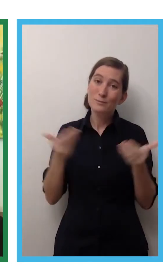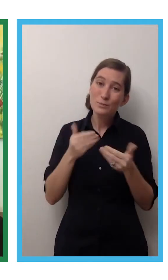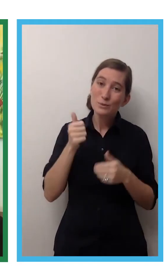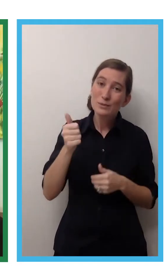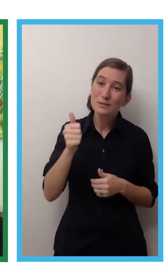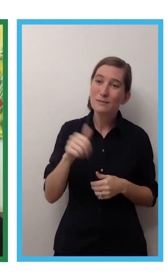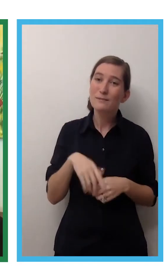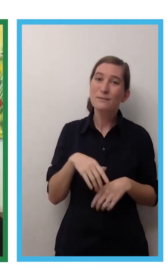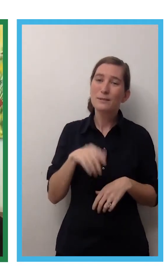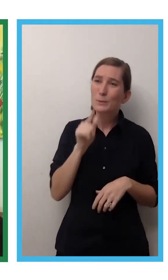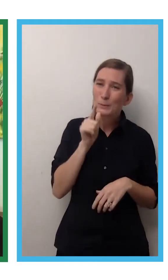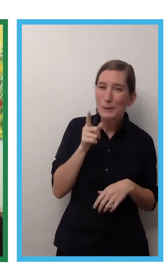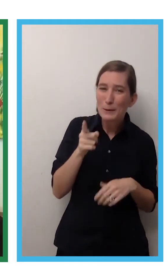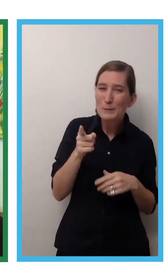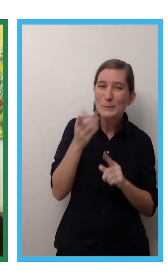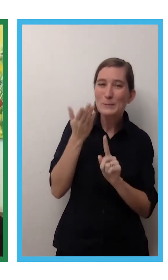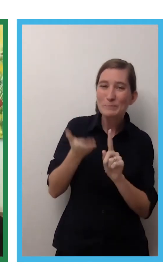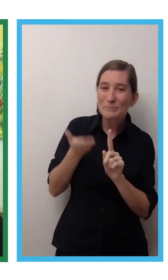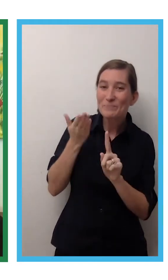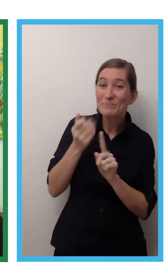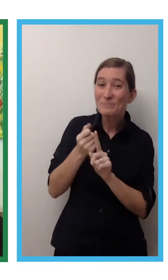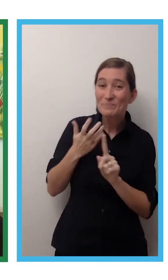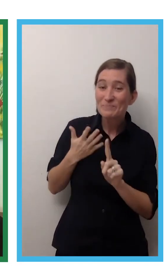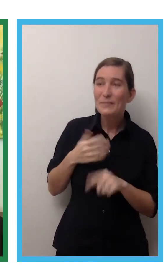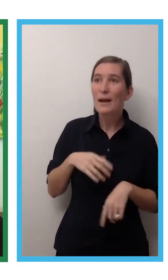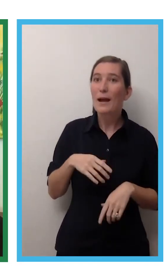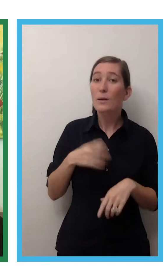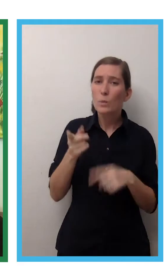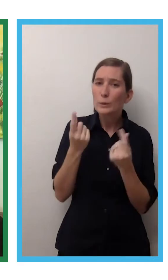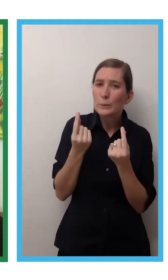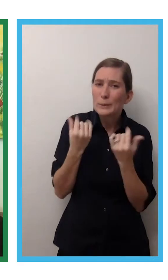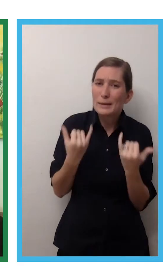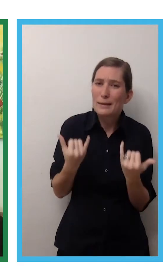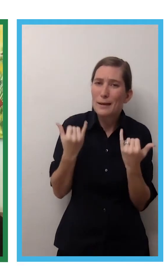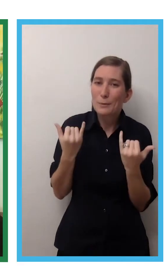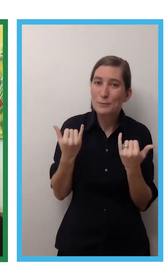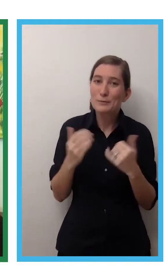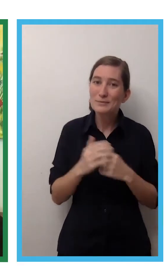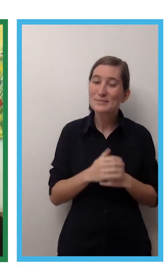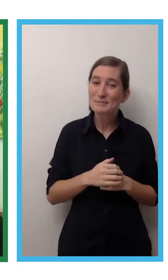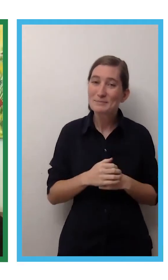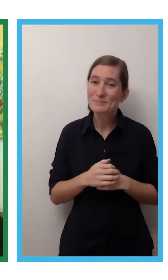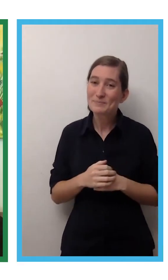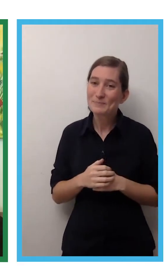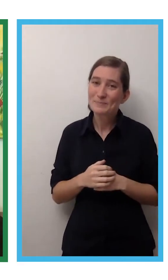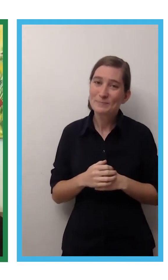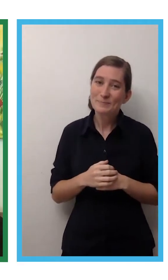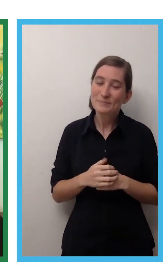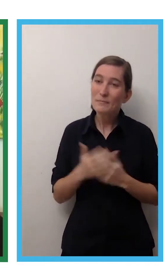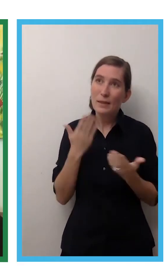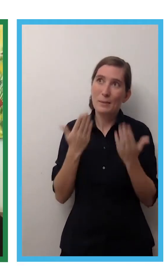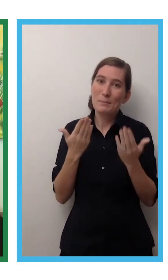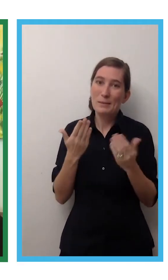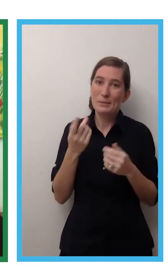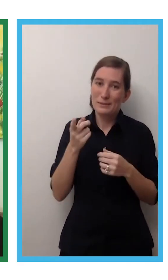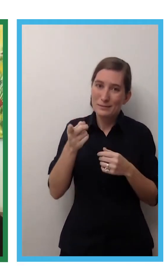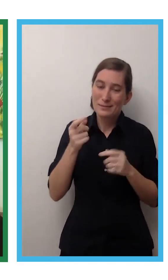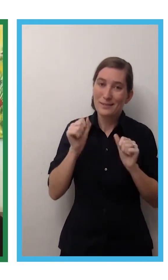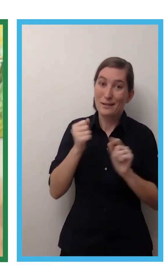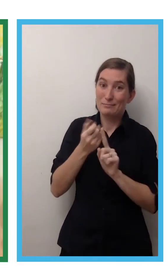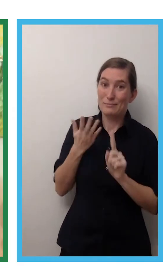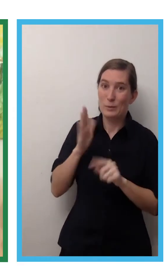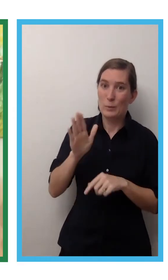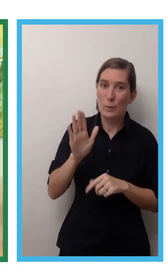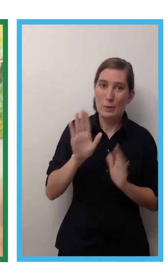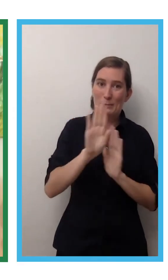who are you, and what do you do now? And then we'll talk a bit maybe about what you've done in the past, because it's